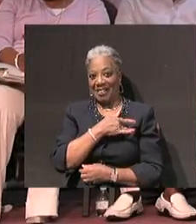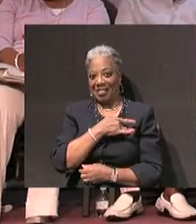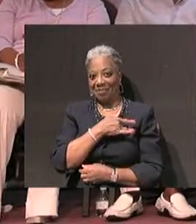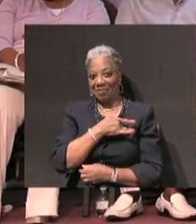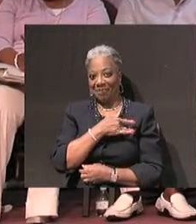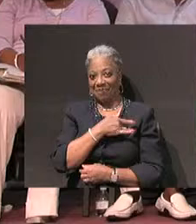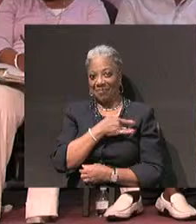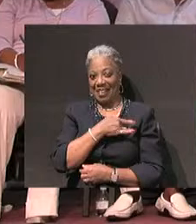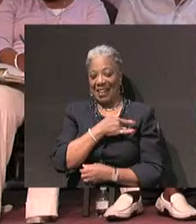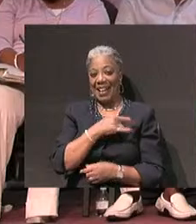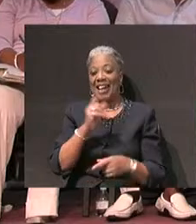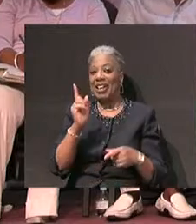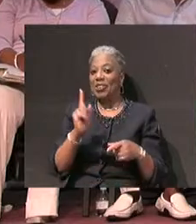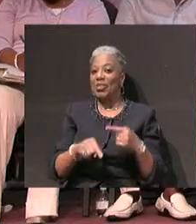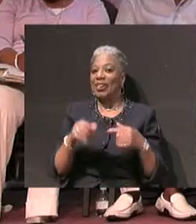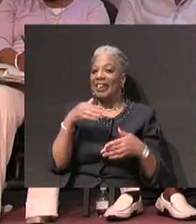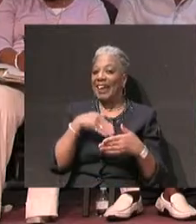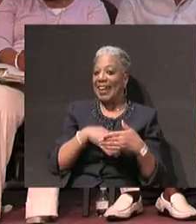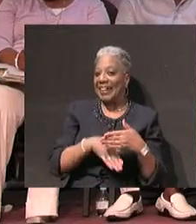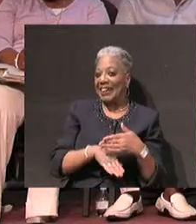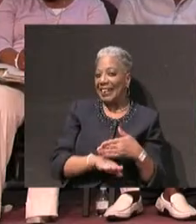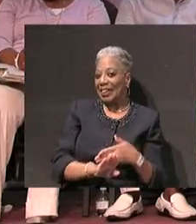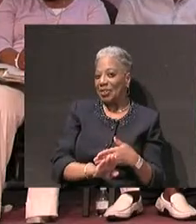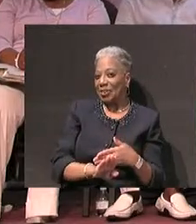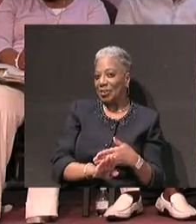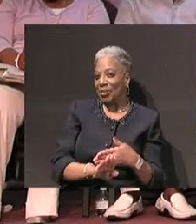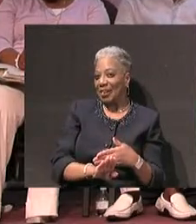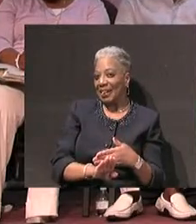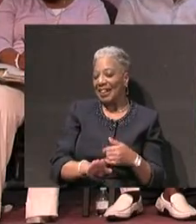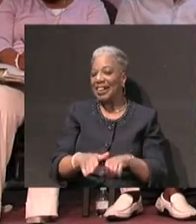you stay slow.